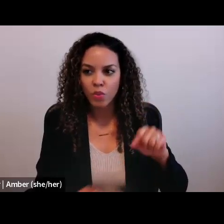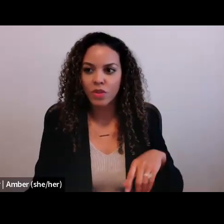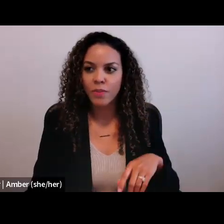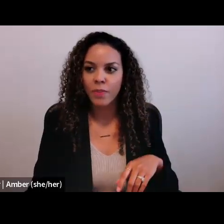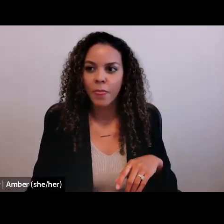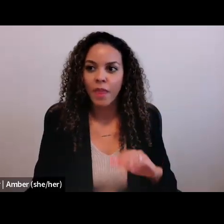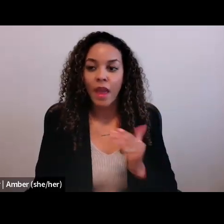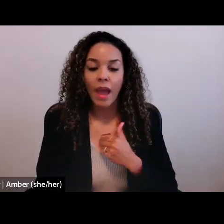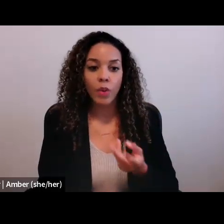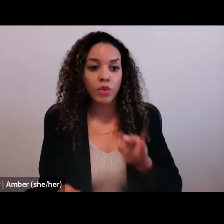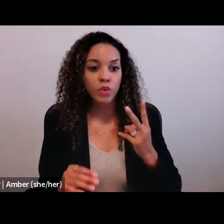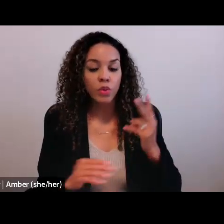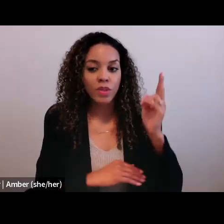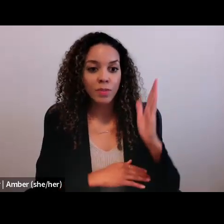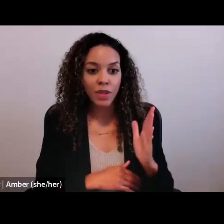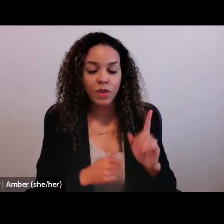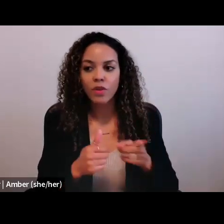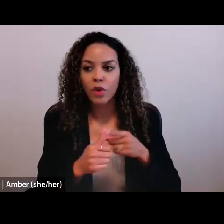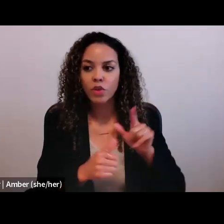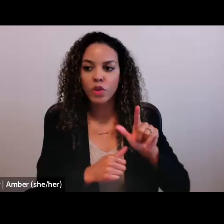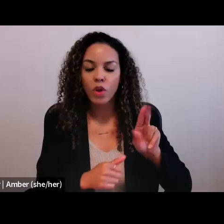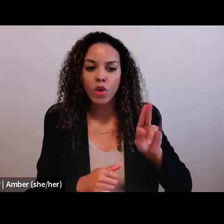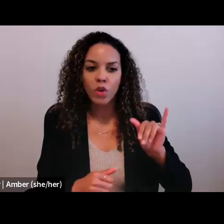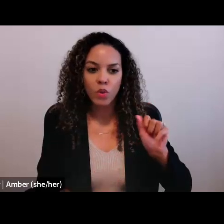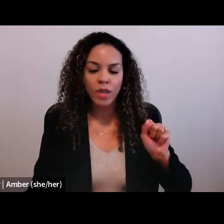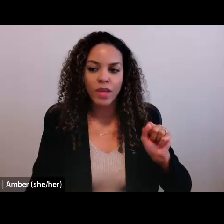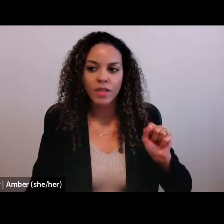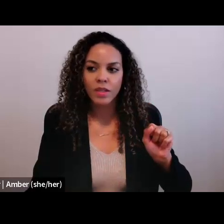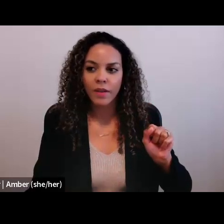And our two speakers, first we have Luis Vasquez speaking.